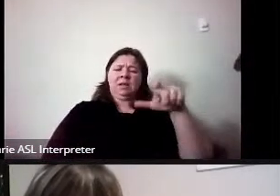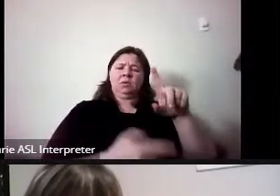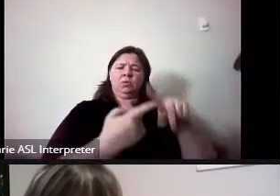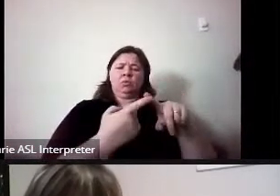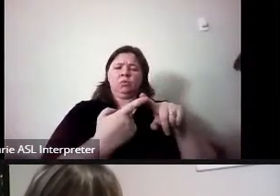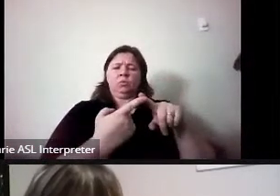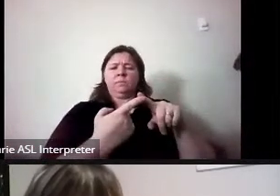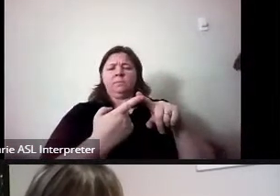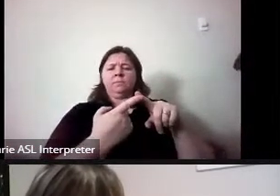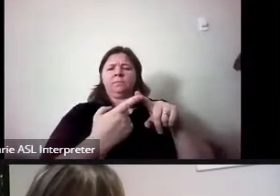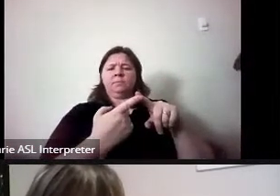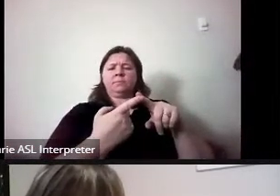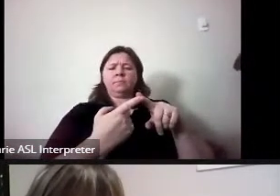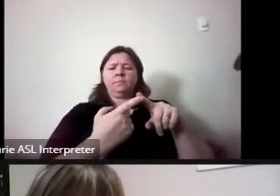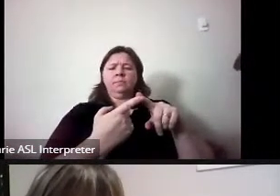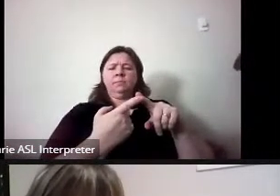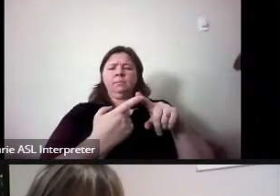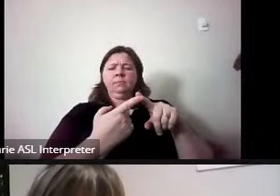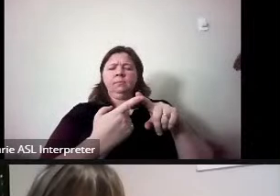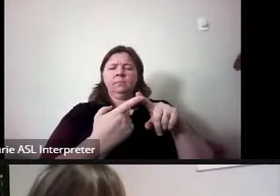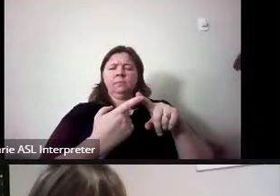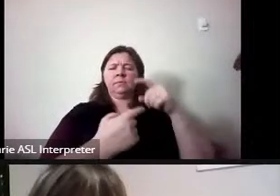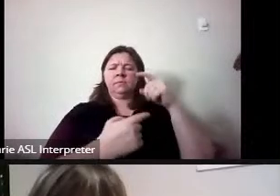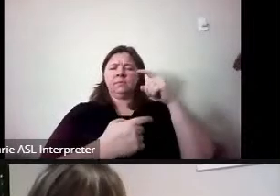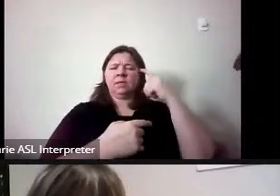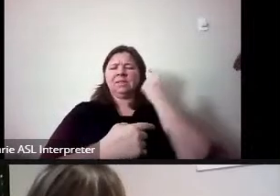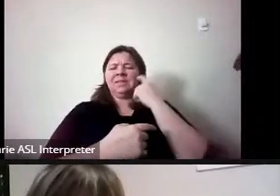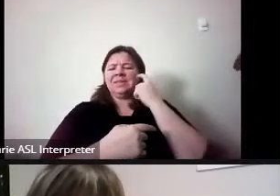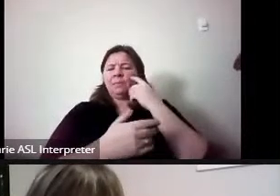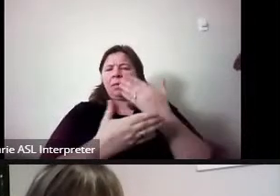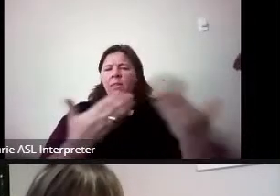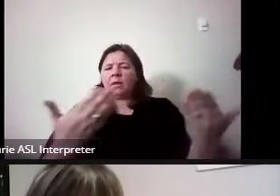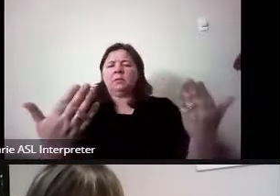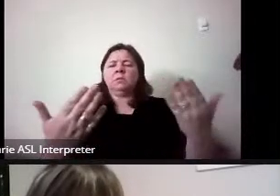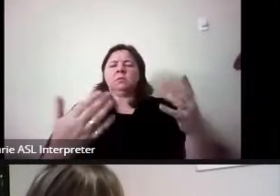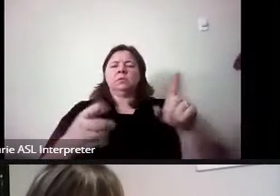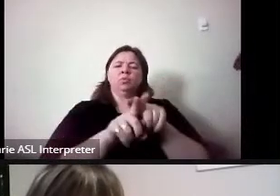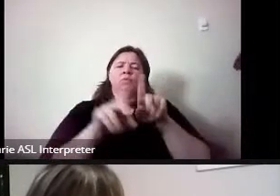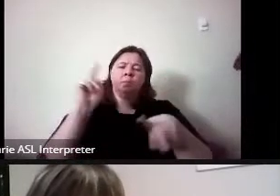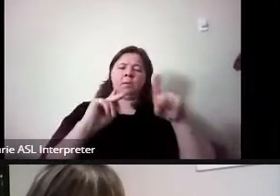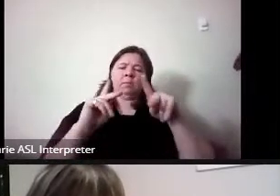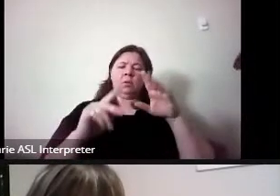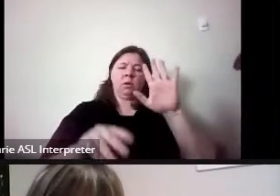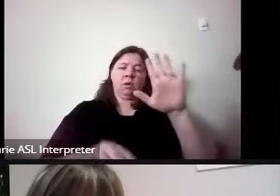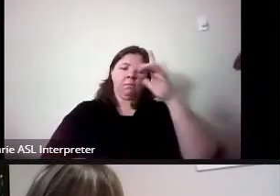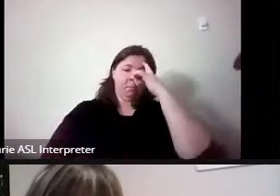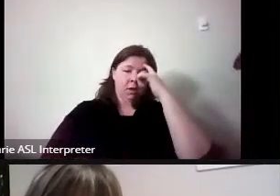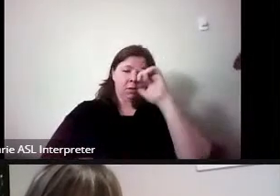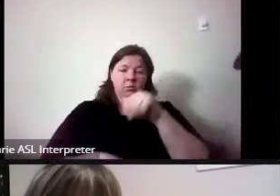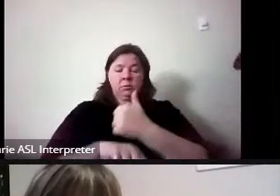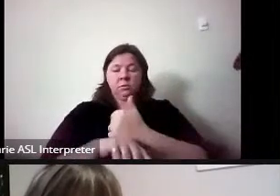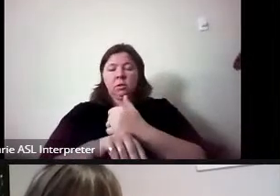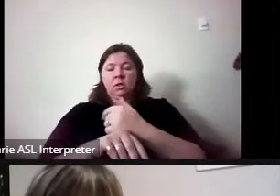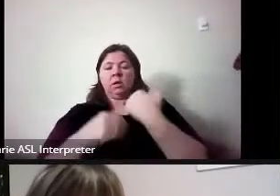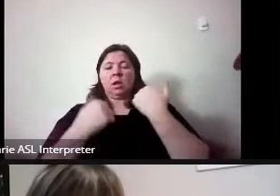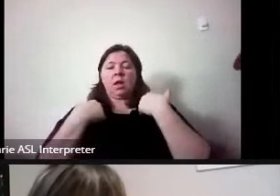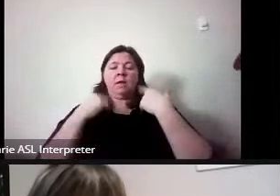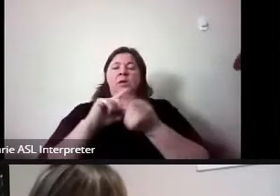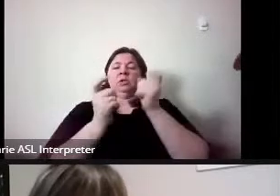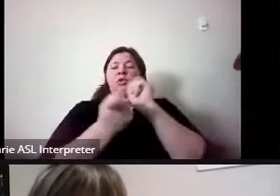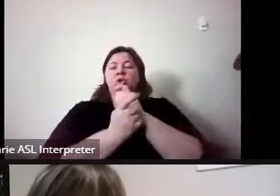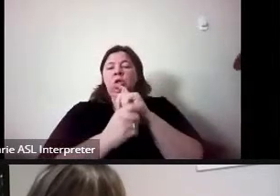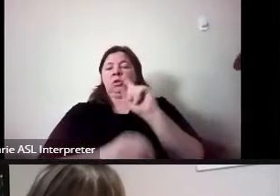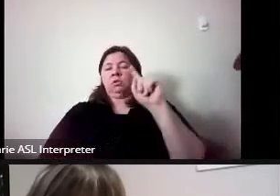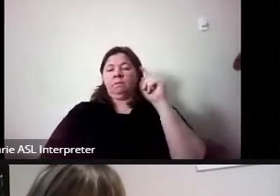like get simplified things to people, so that their mindset are changed first, and